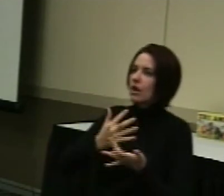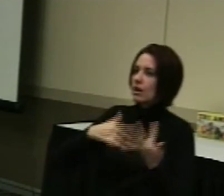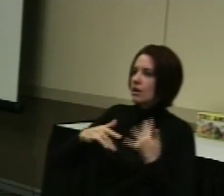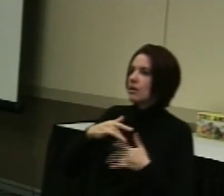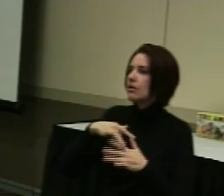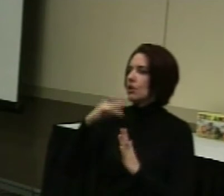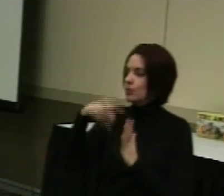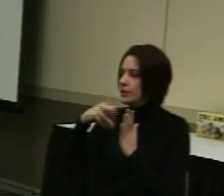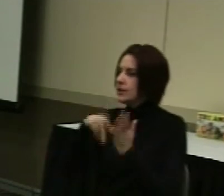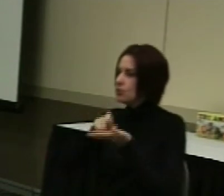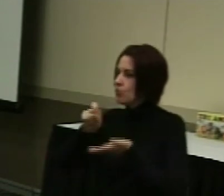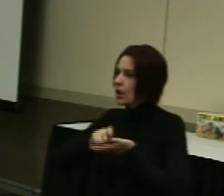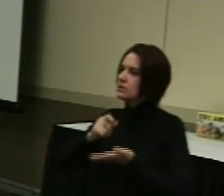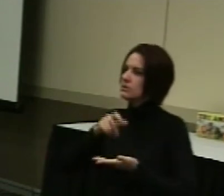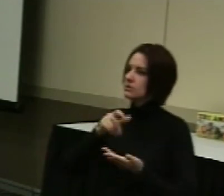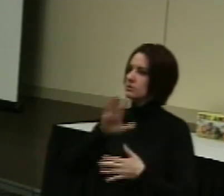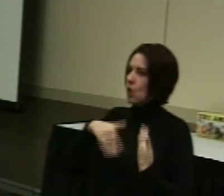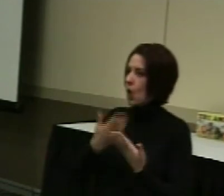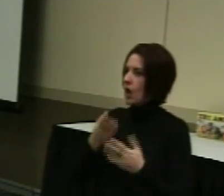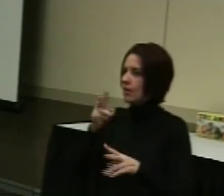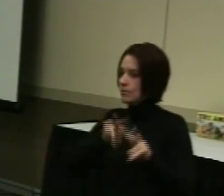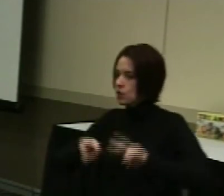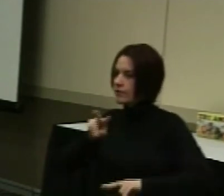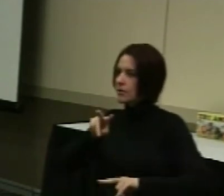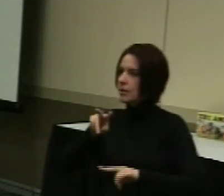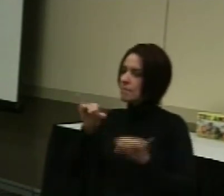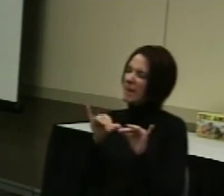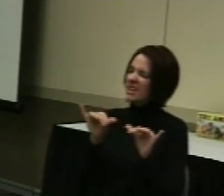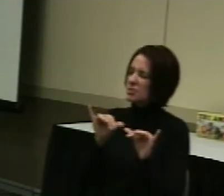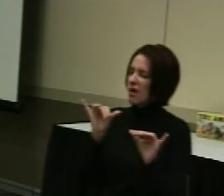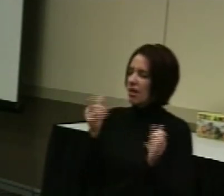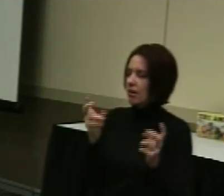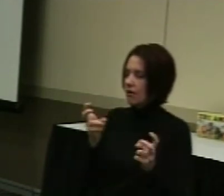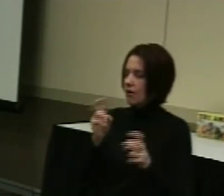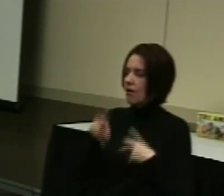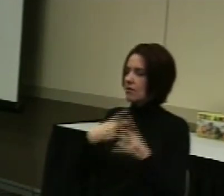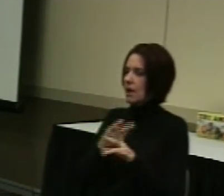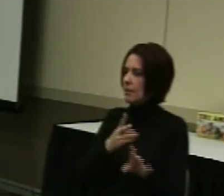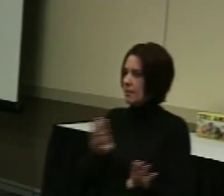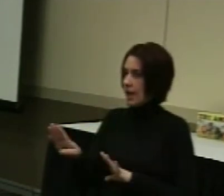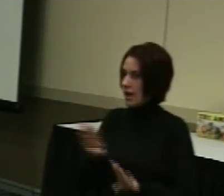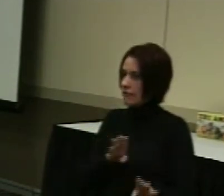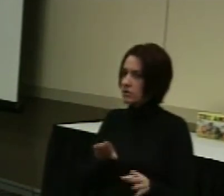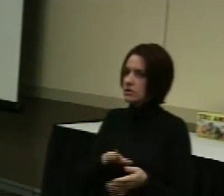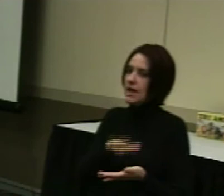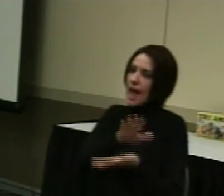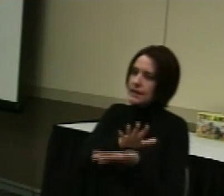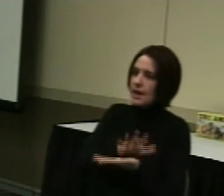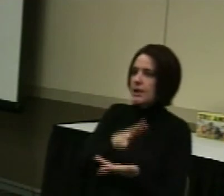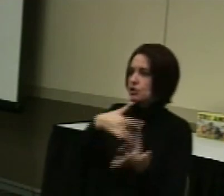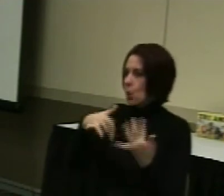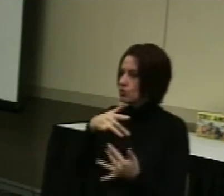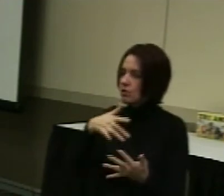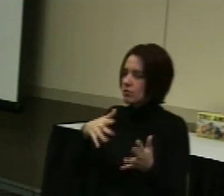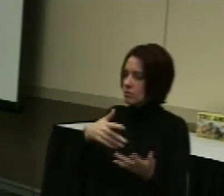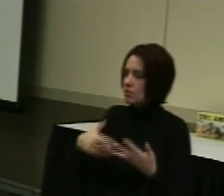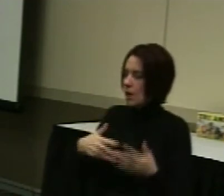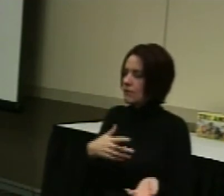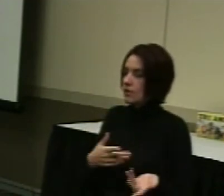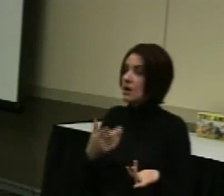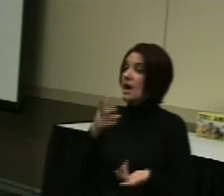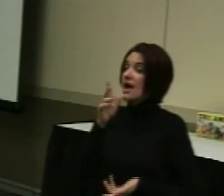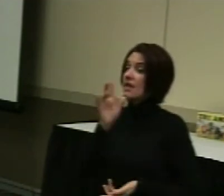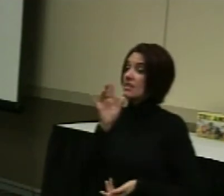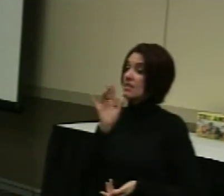literacy development, and all of the observable and measurable kinds of behaviors that we see, either academic or social, we want